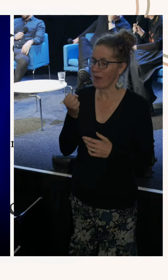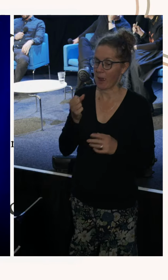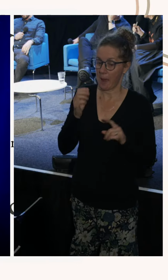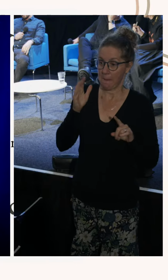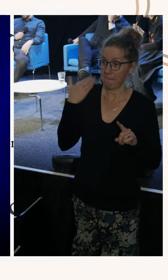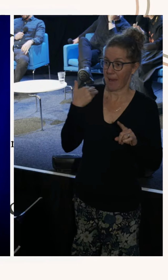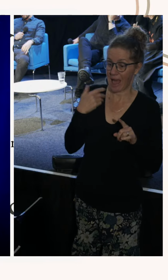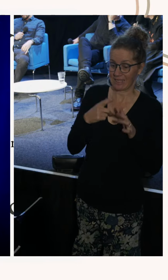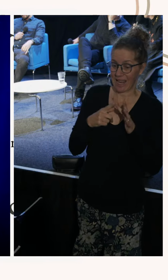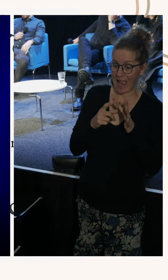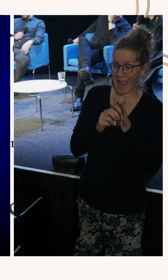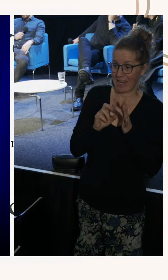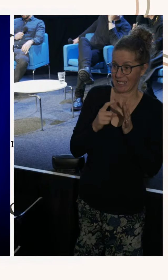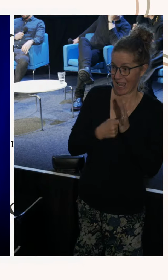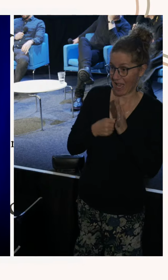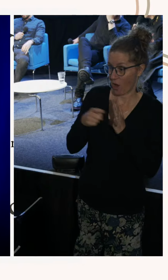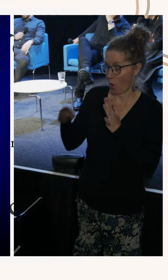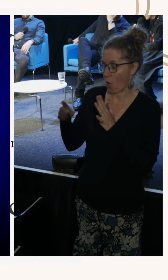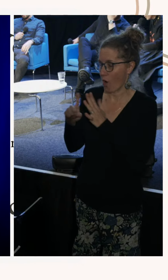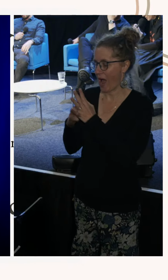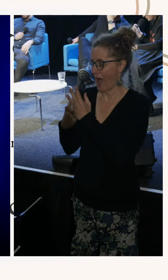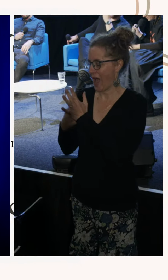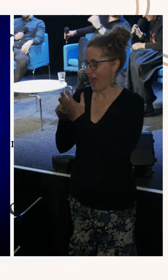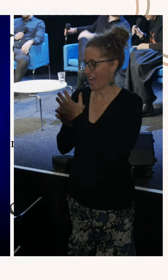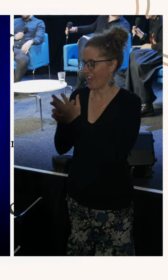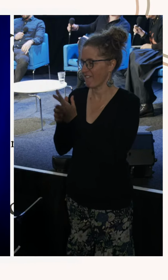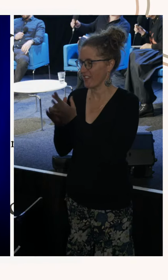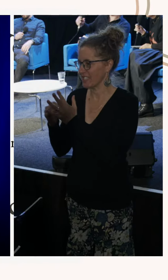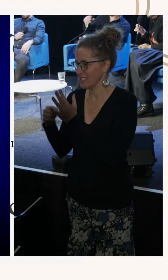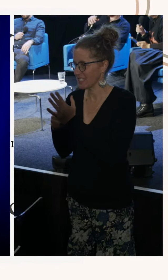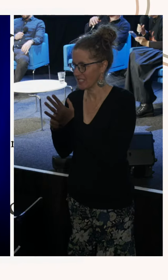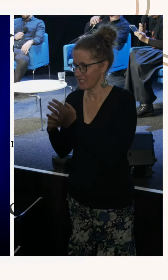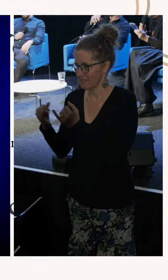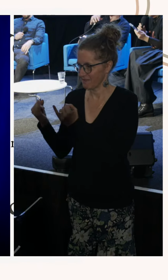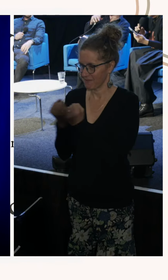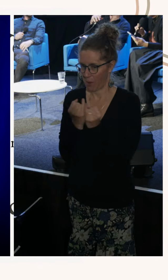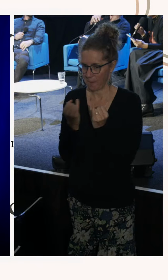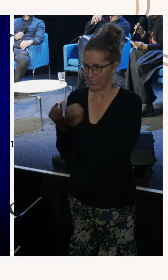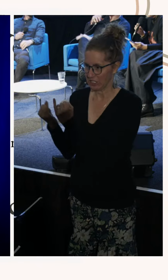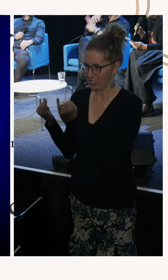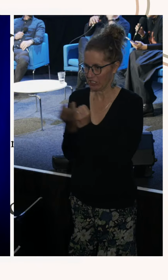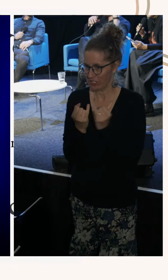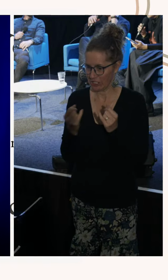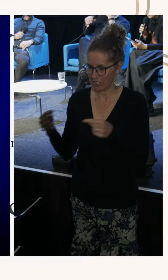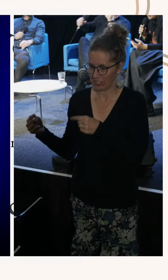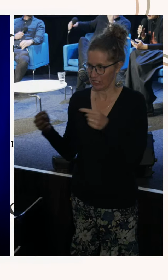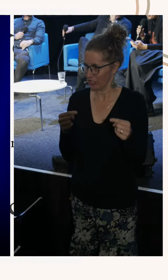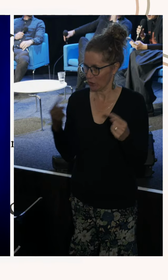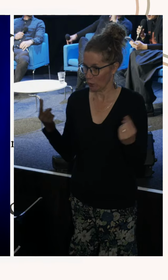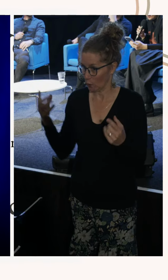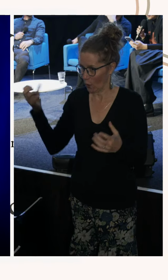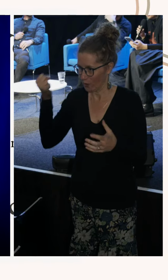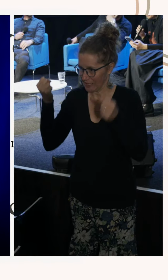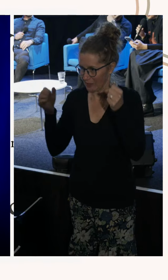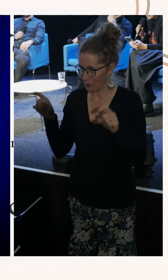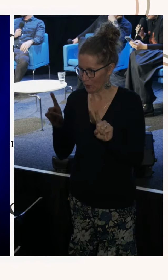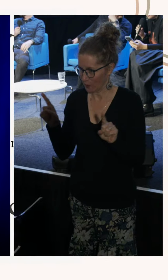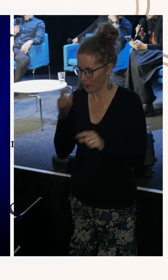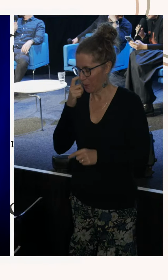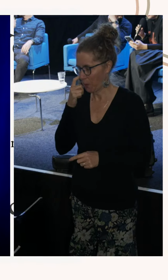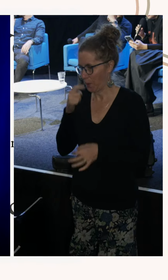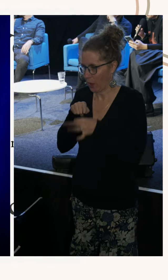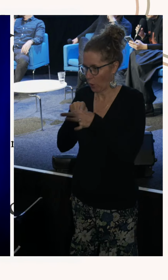Overland and the archivist of Overland's digital editions. So I did not approve this. No, he didn't. I live